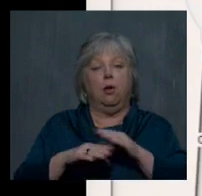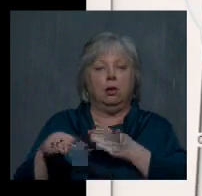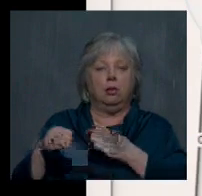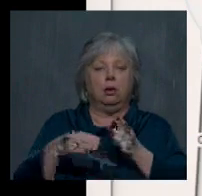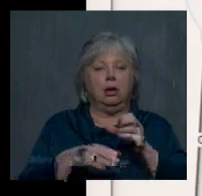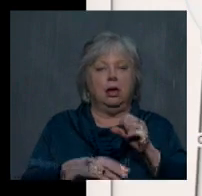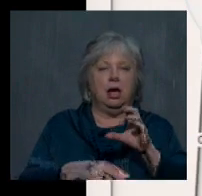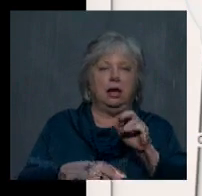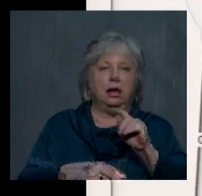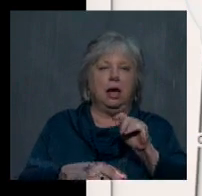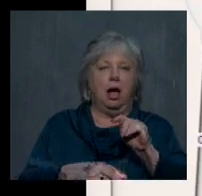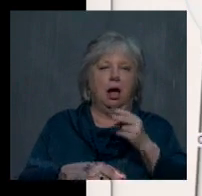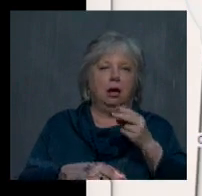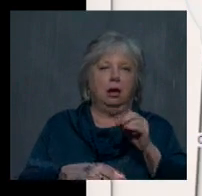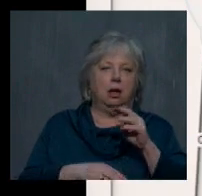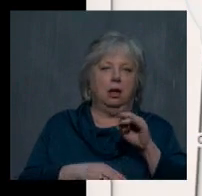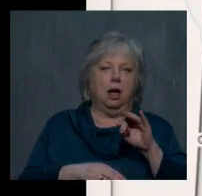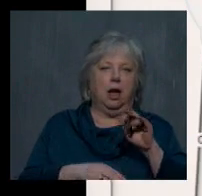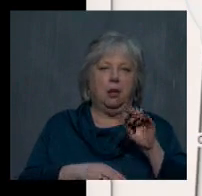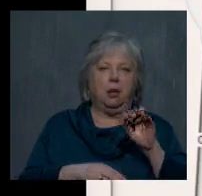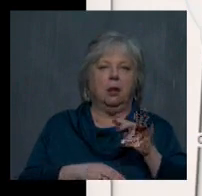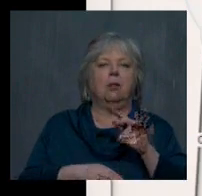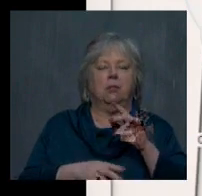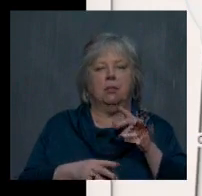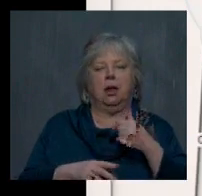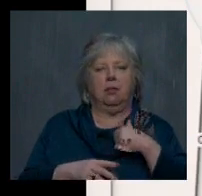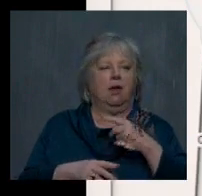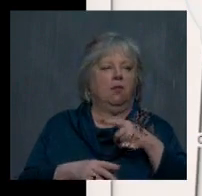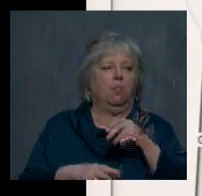is a park right there.